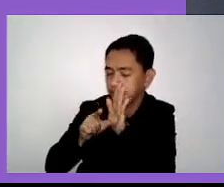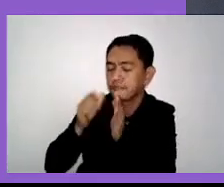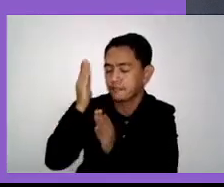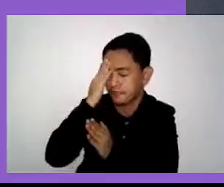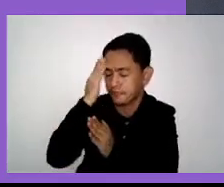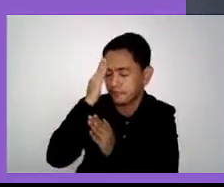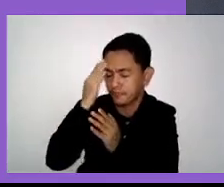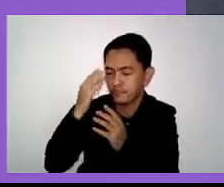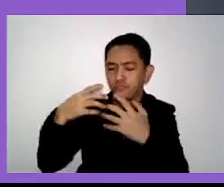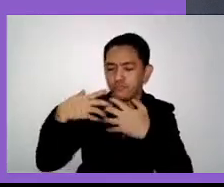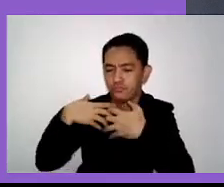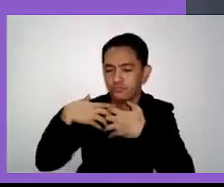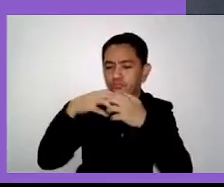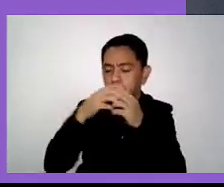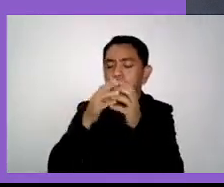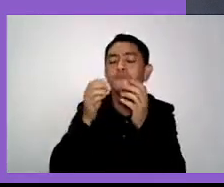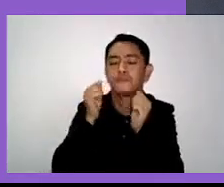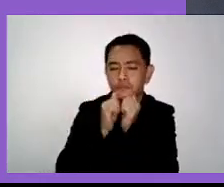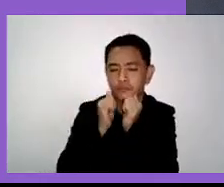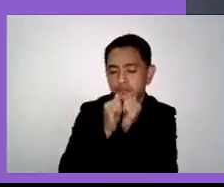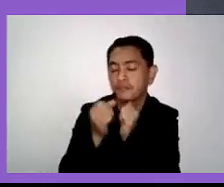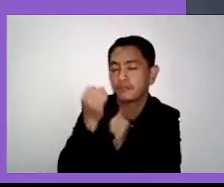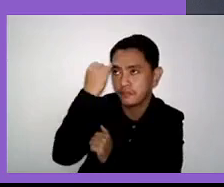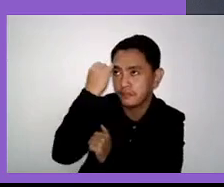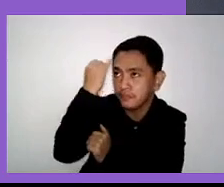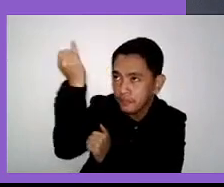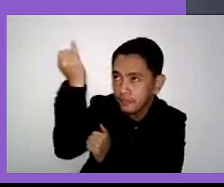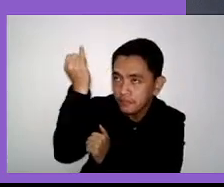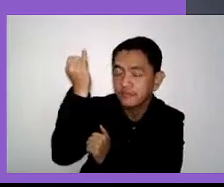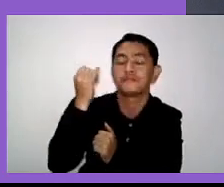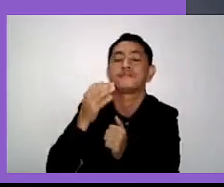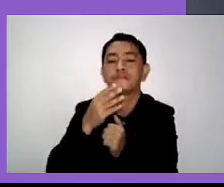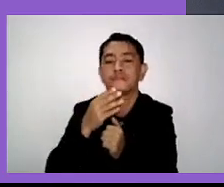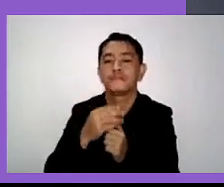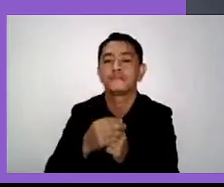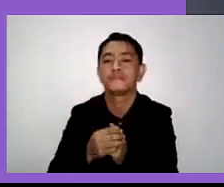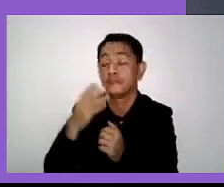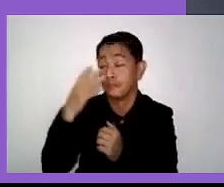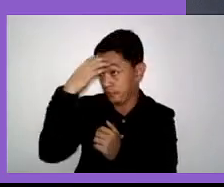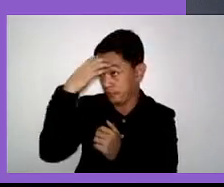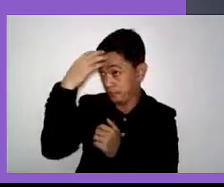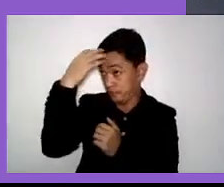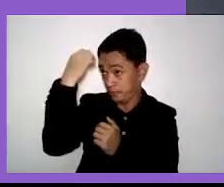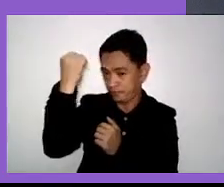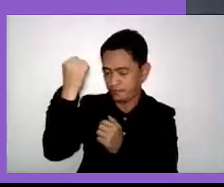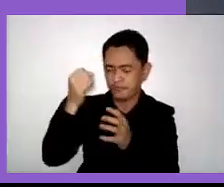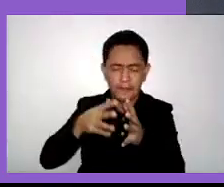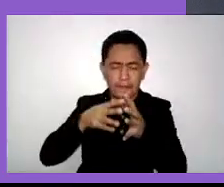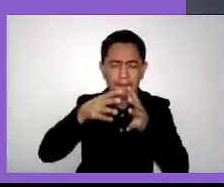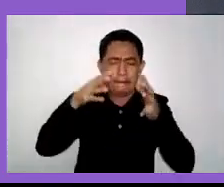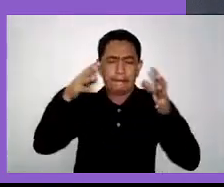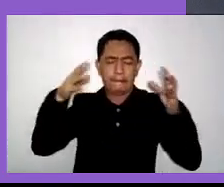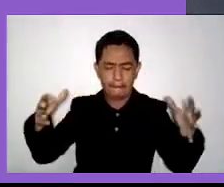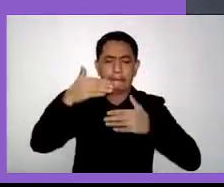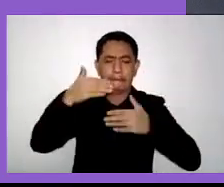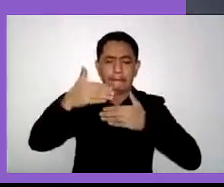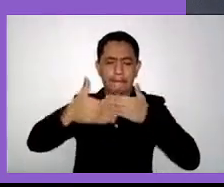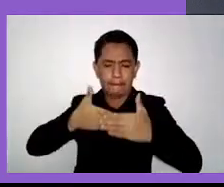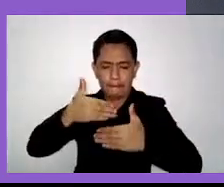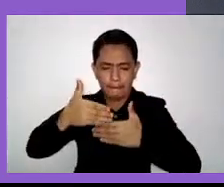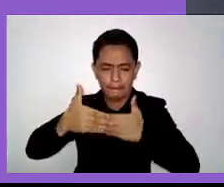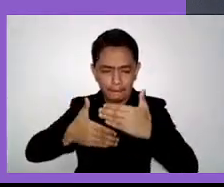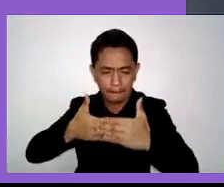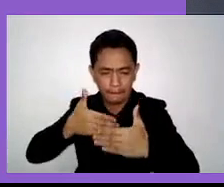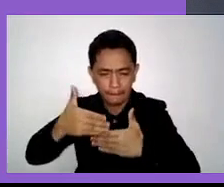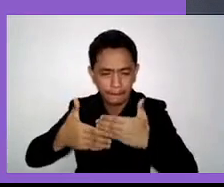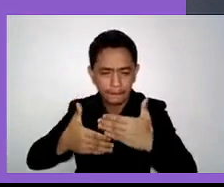ideas and connections. Comprehension is a complex cognitive process that is not simply gained through functional